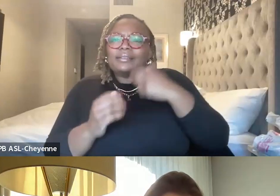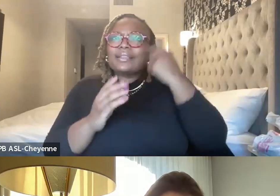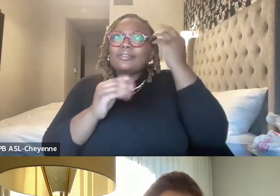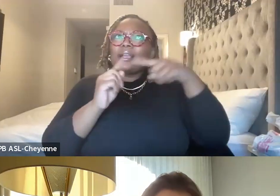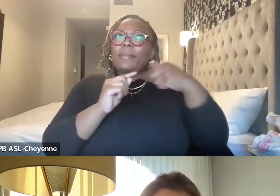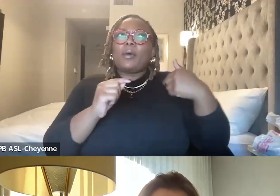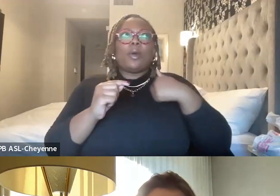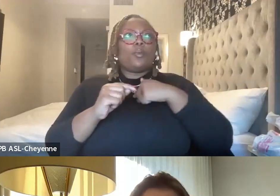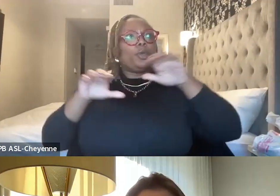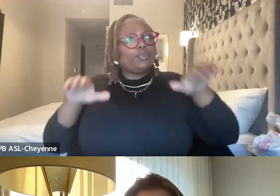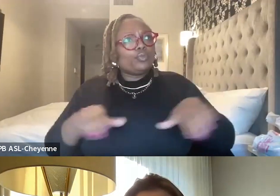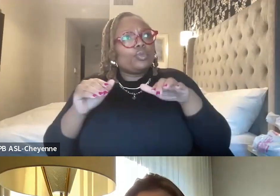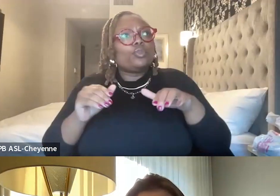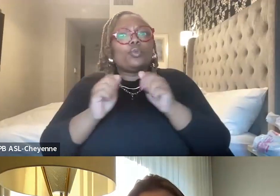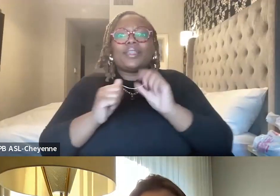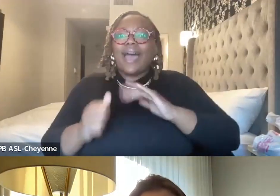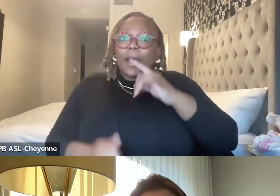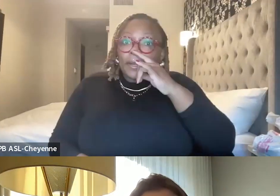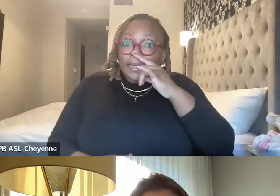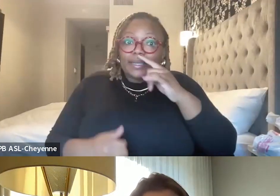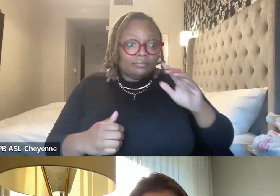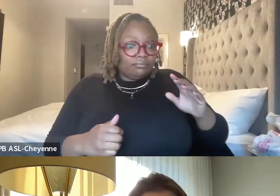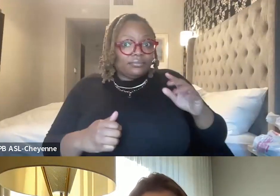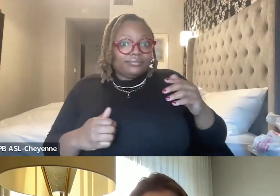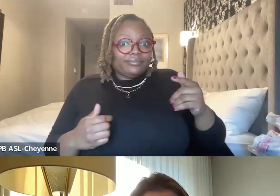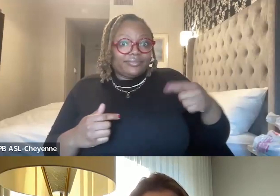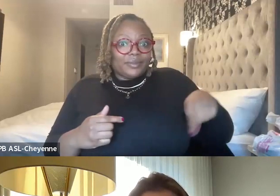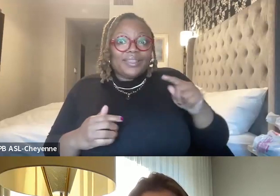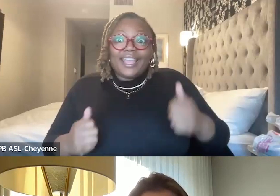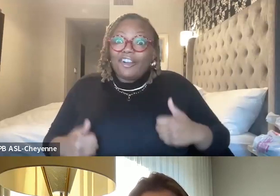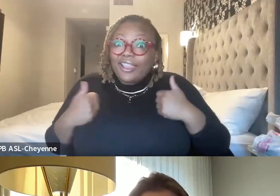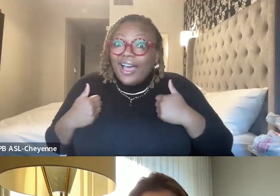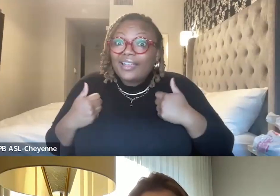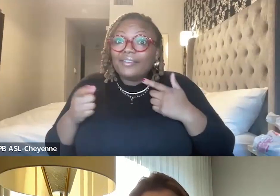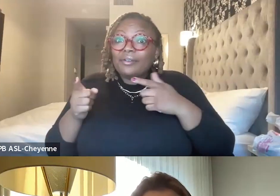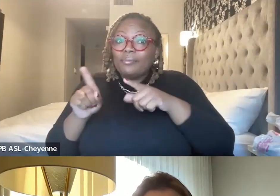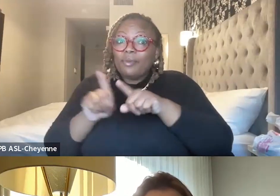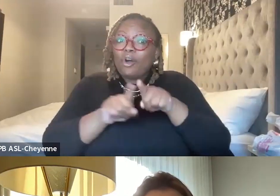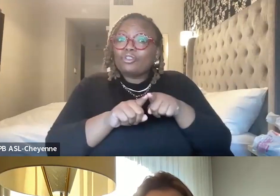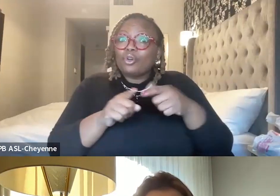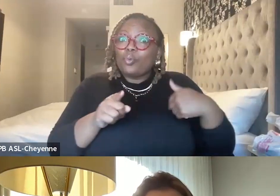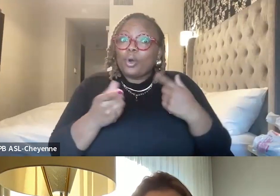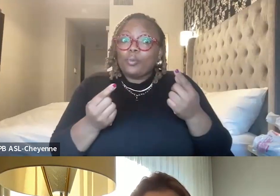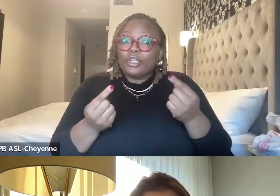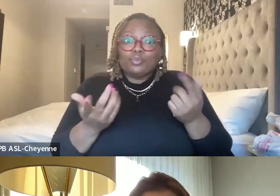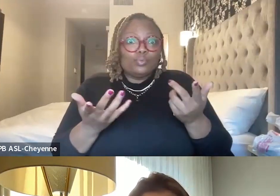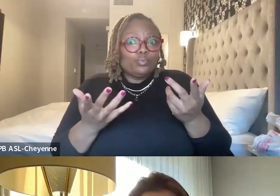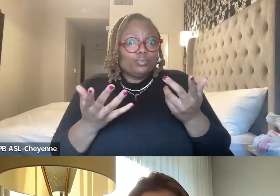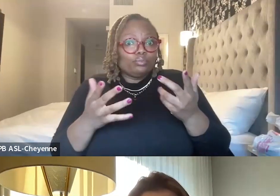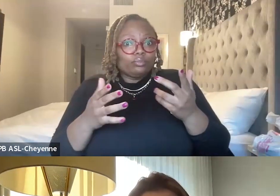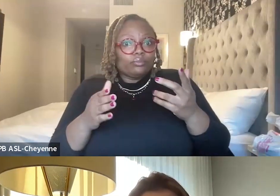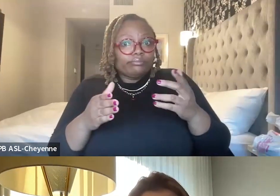we do when with our kids when they are alive, and also what to do with the couple and with